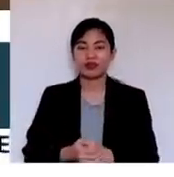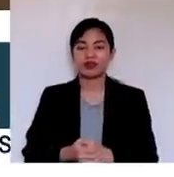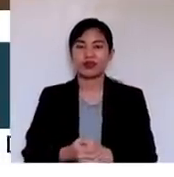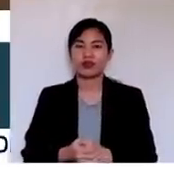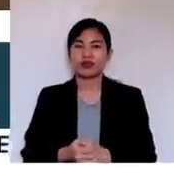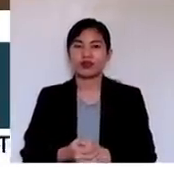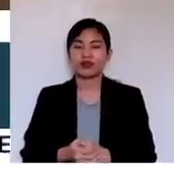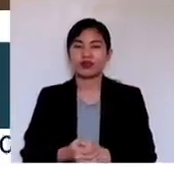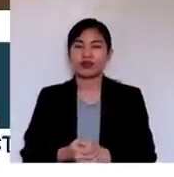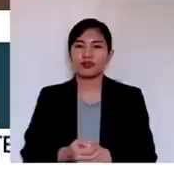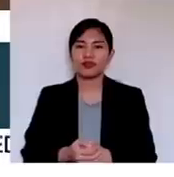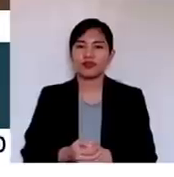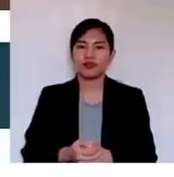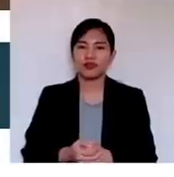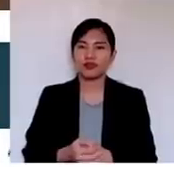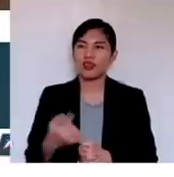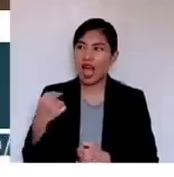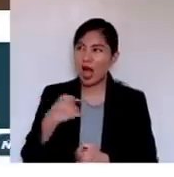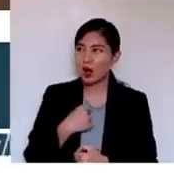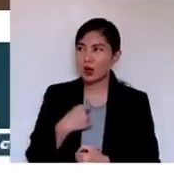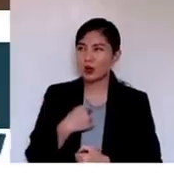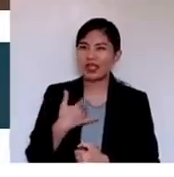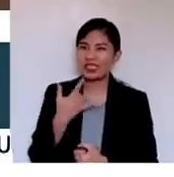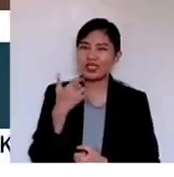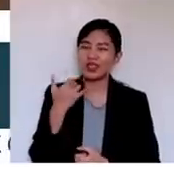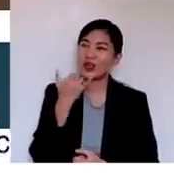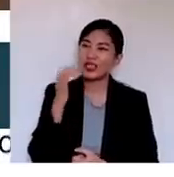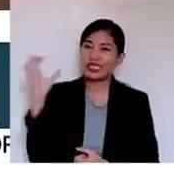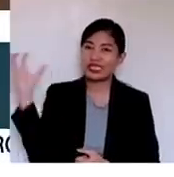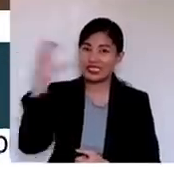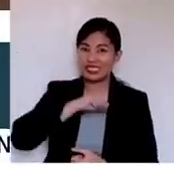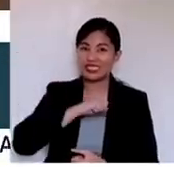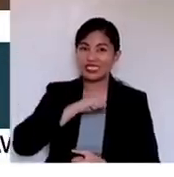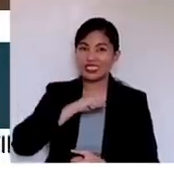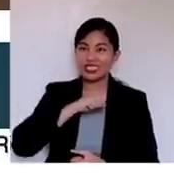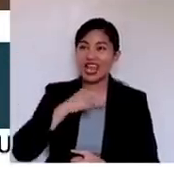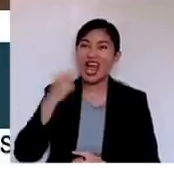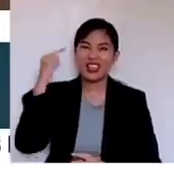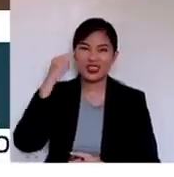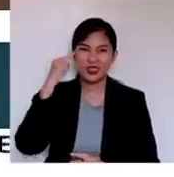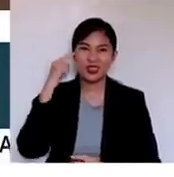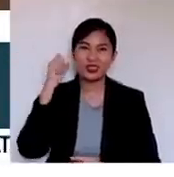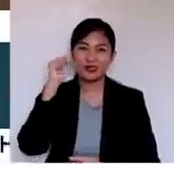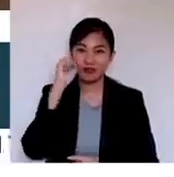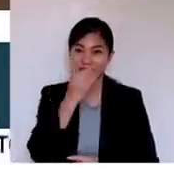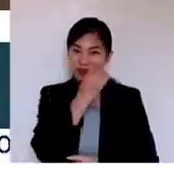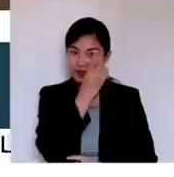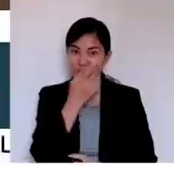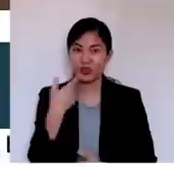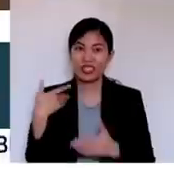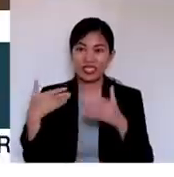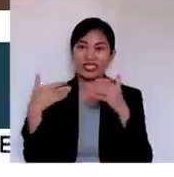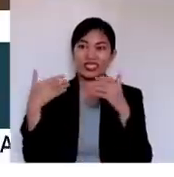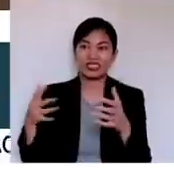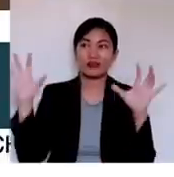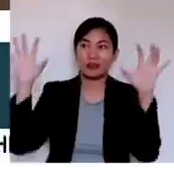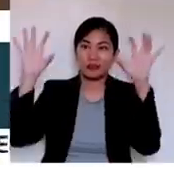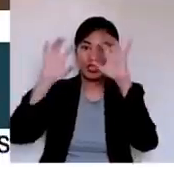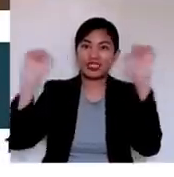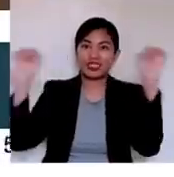because I did make the prediction that Mayor Inday would go for the presidency, and we all know what happened there, right? Mm-hmm.